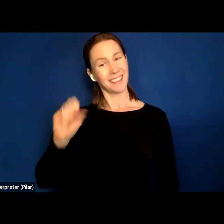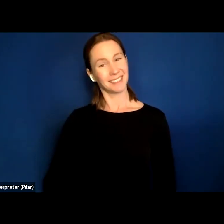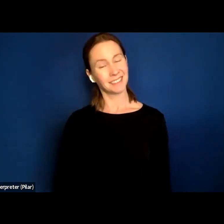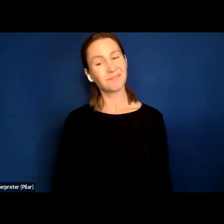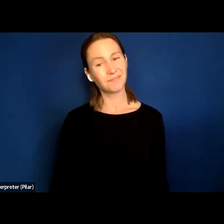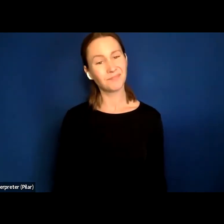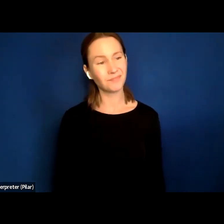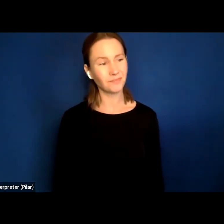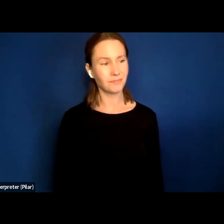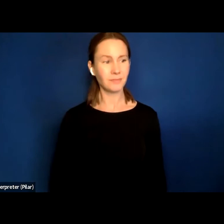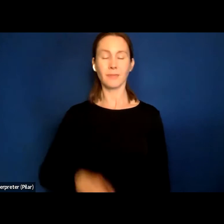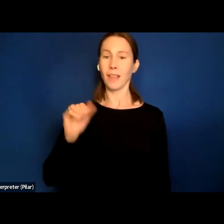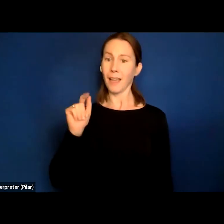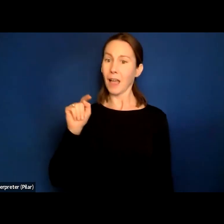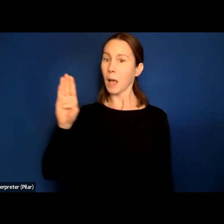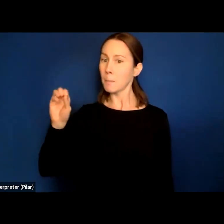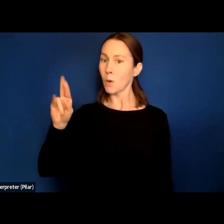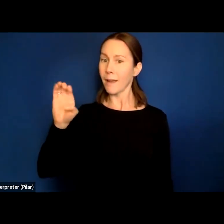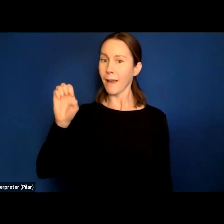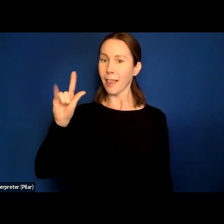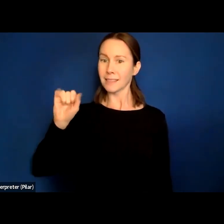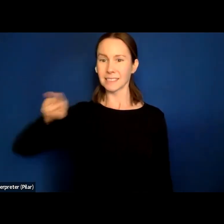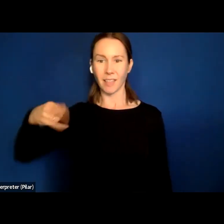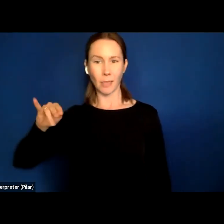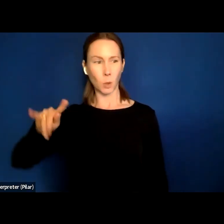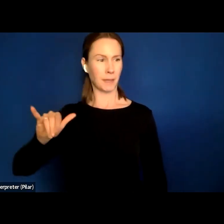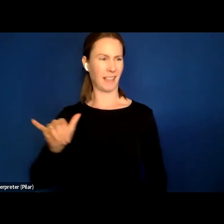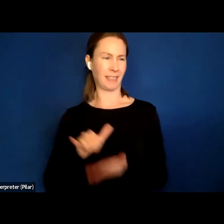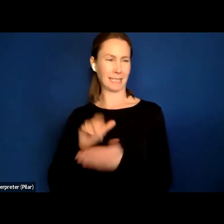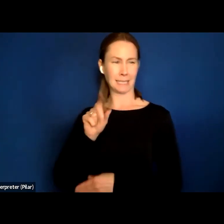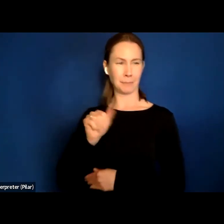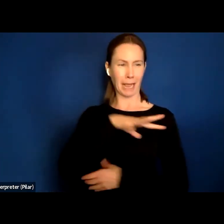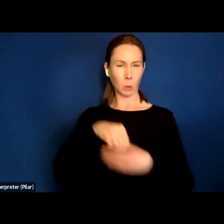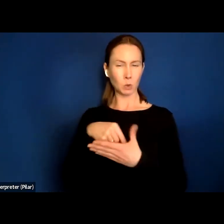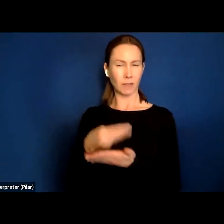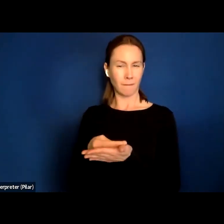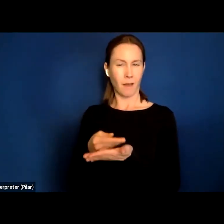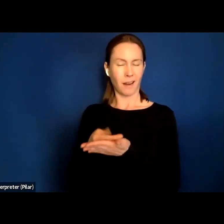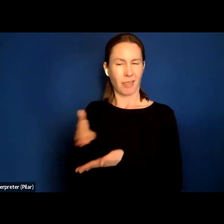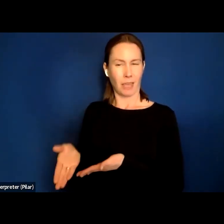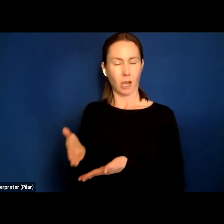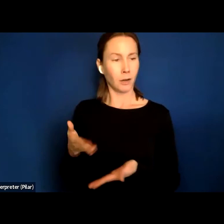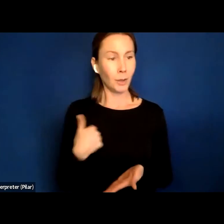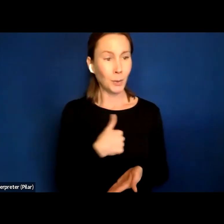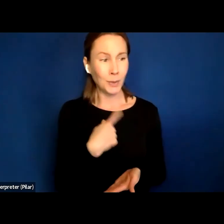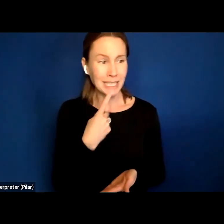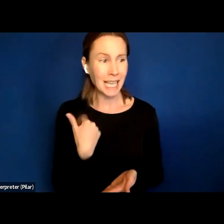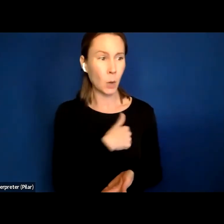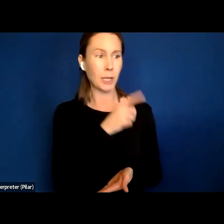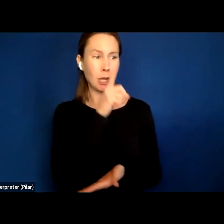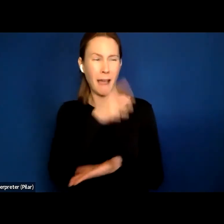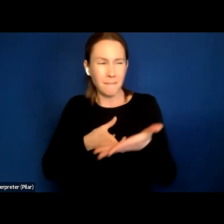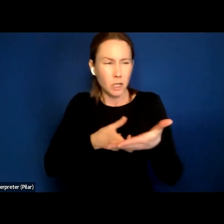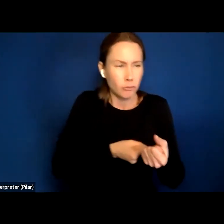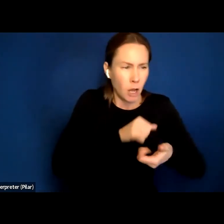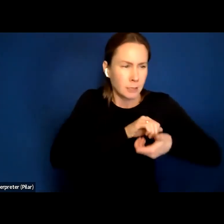at Borealis Philanthropy, which is where the Disability Inclusion Fund is housed, when we say that we are in trusted relationships with